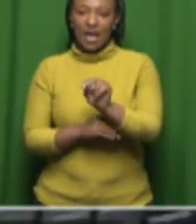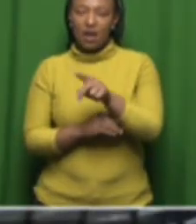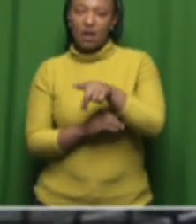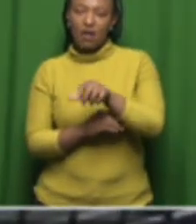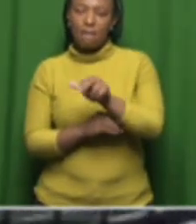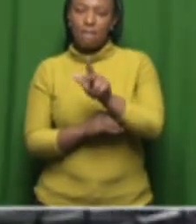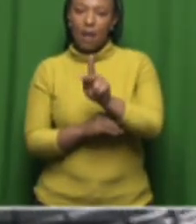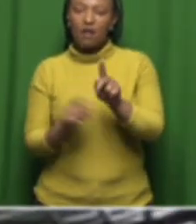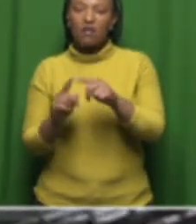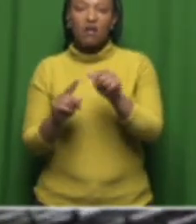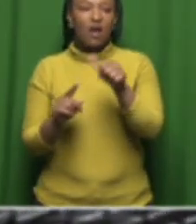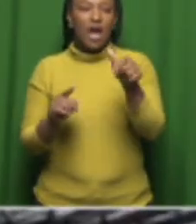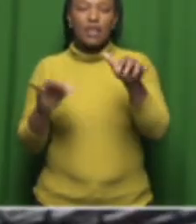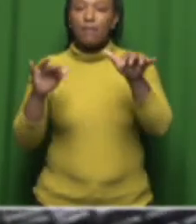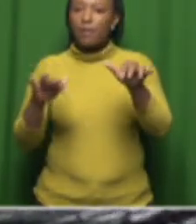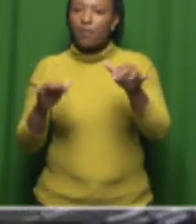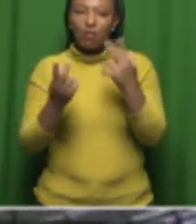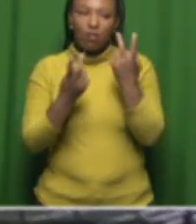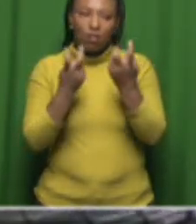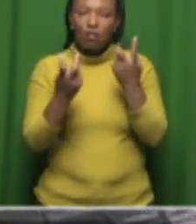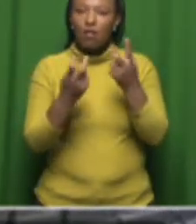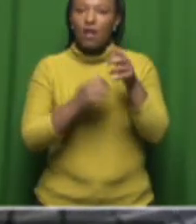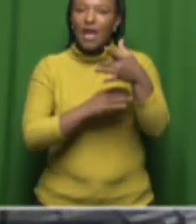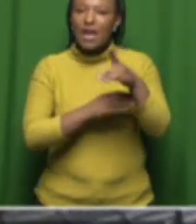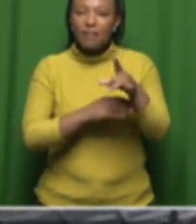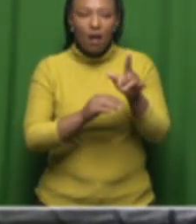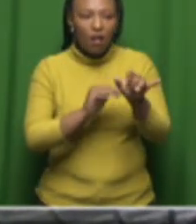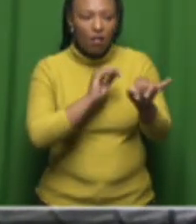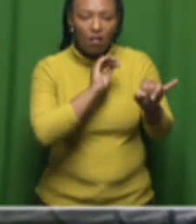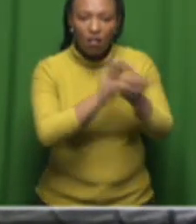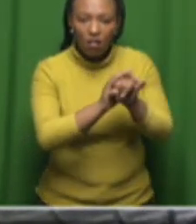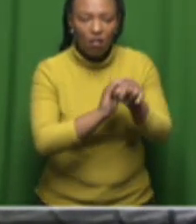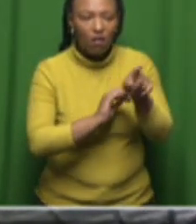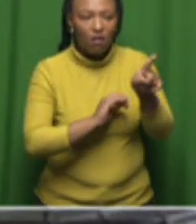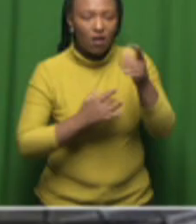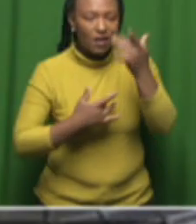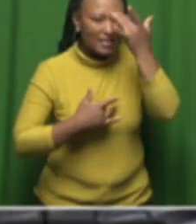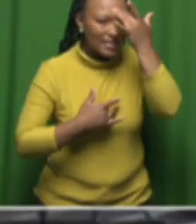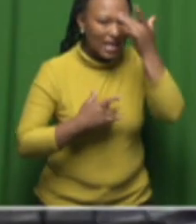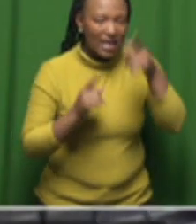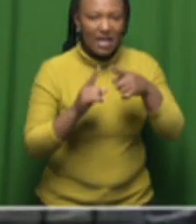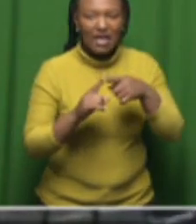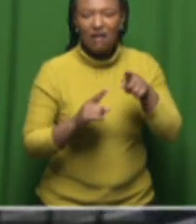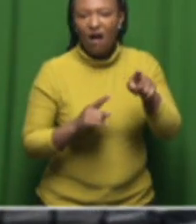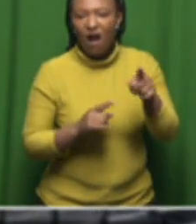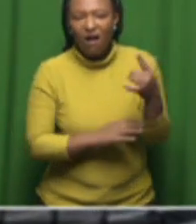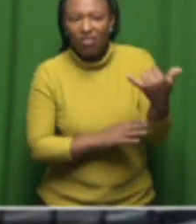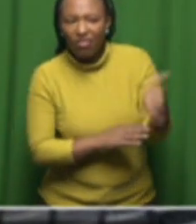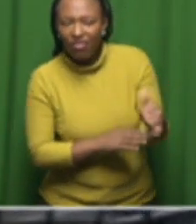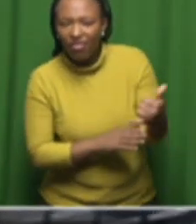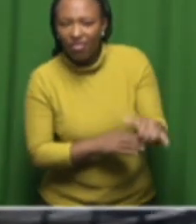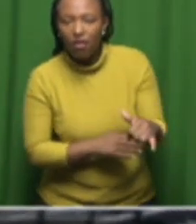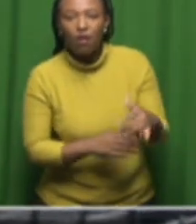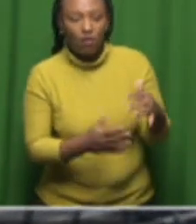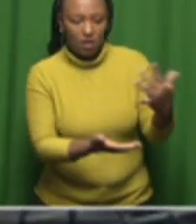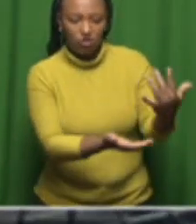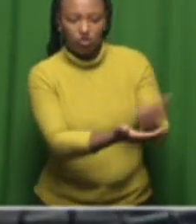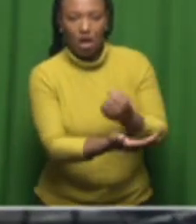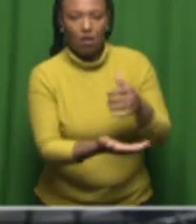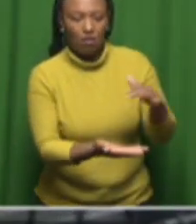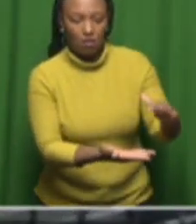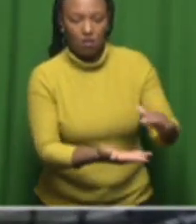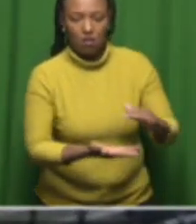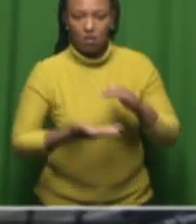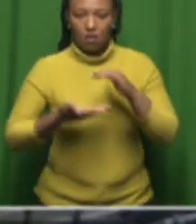on the island. If any birds are spotted, injured or ill, they get brought in. So my house was